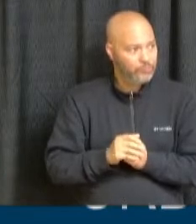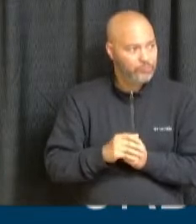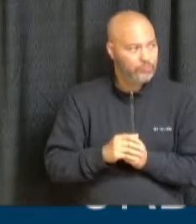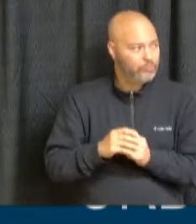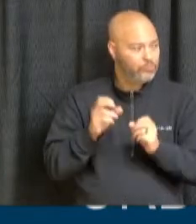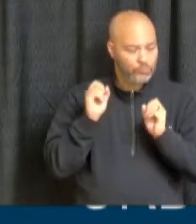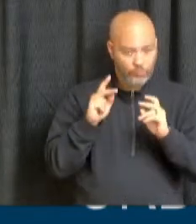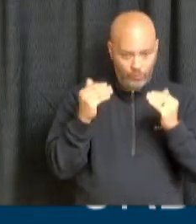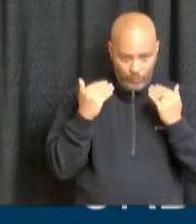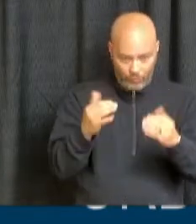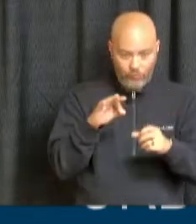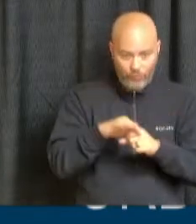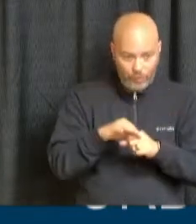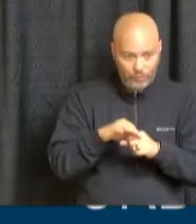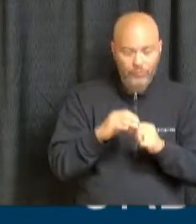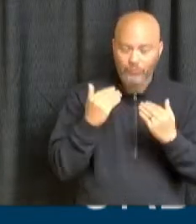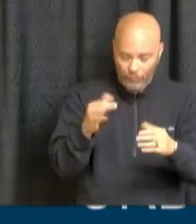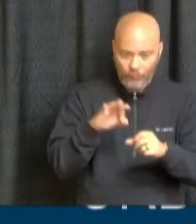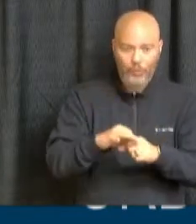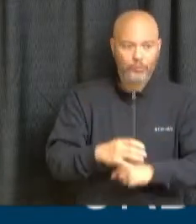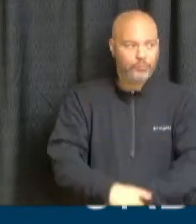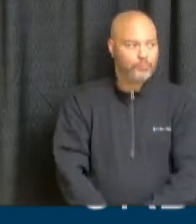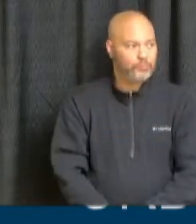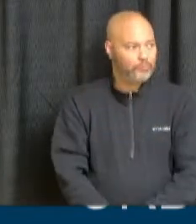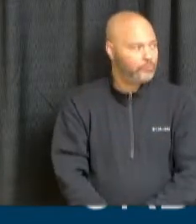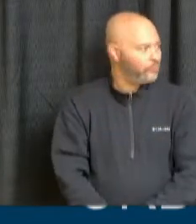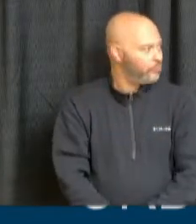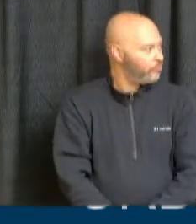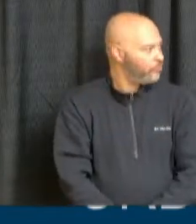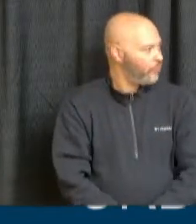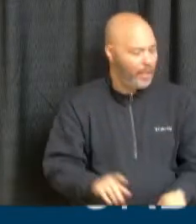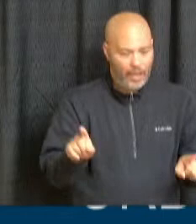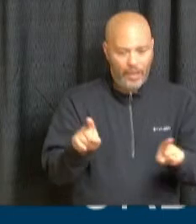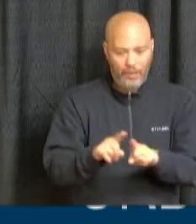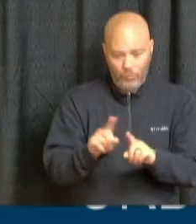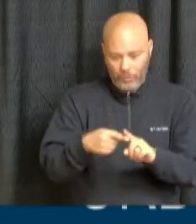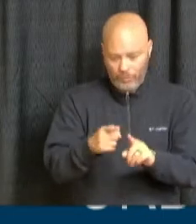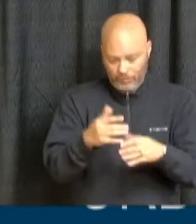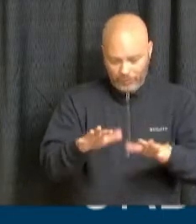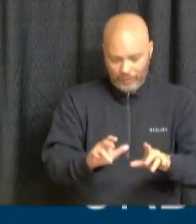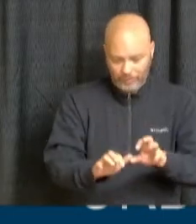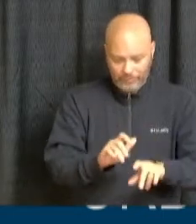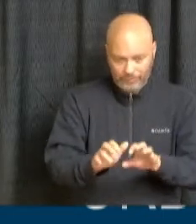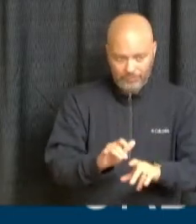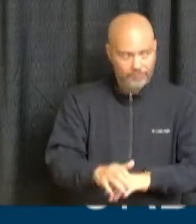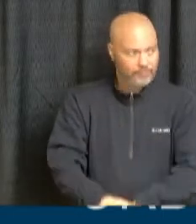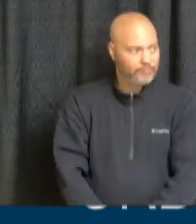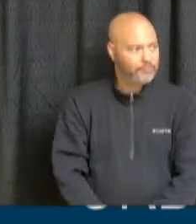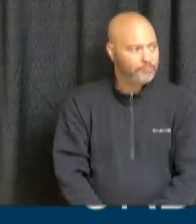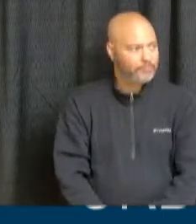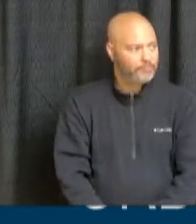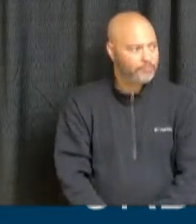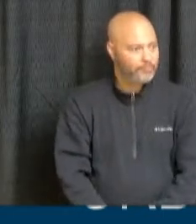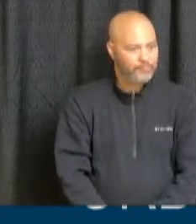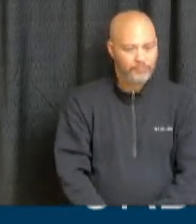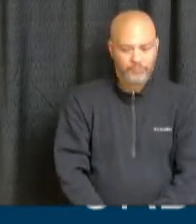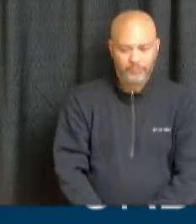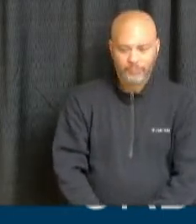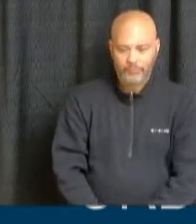Hearing none, seeing none, are you ready to vote? Let's vote. As soon as Madam Clerk gets through typing. Okay.